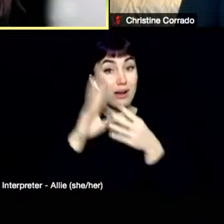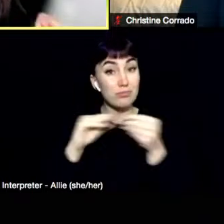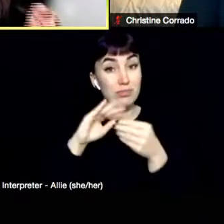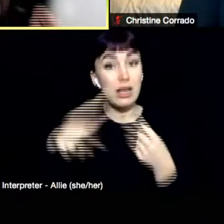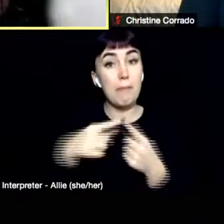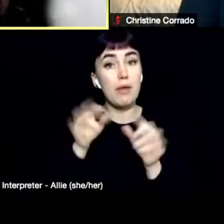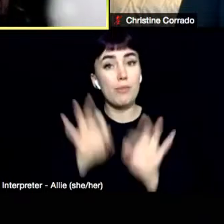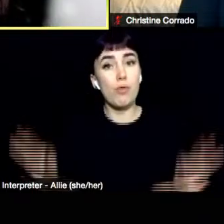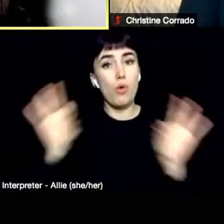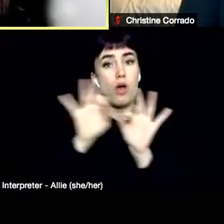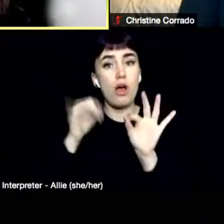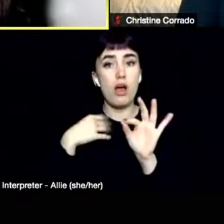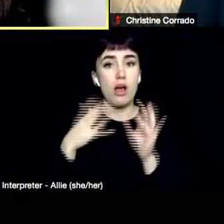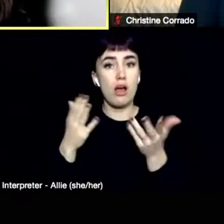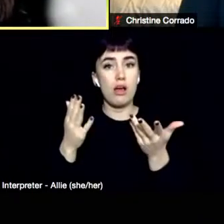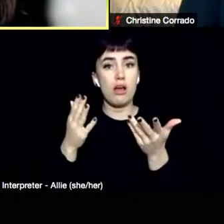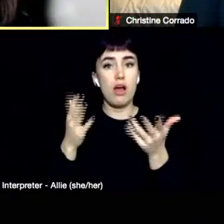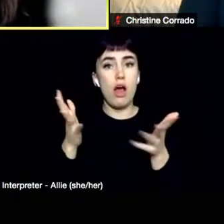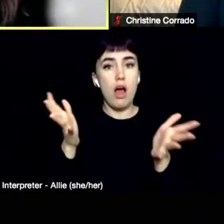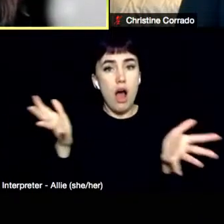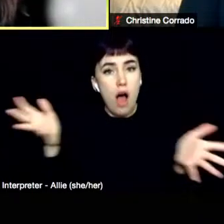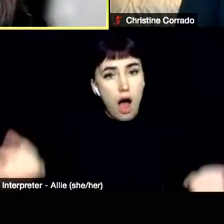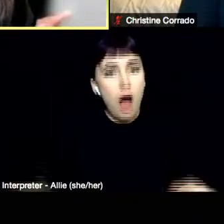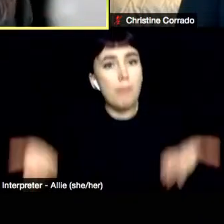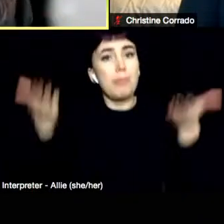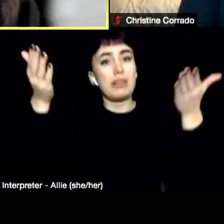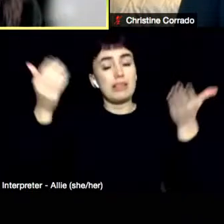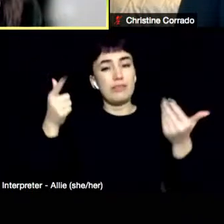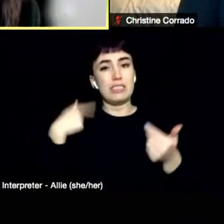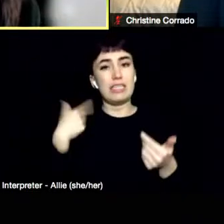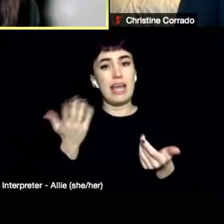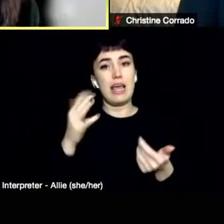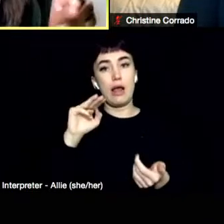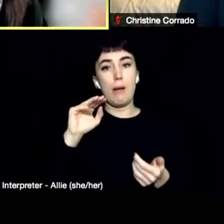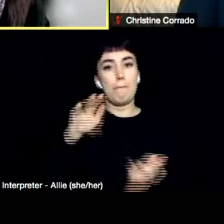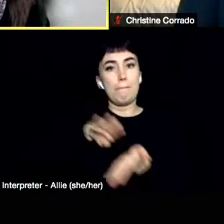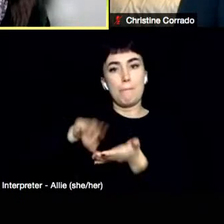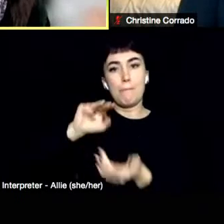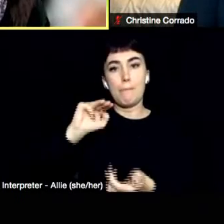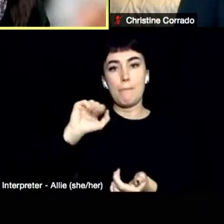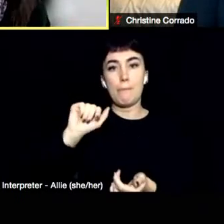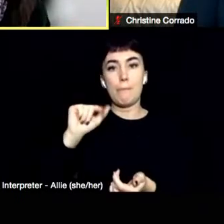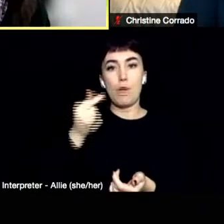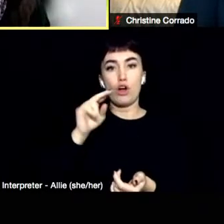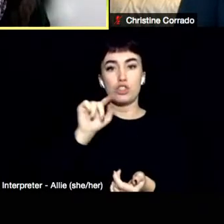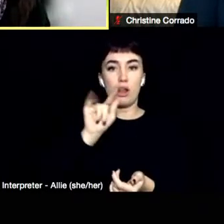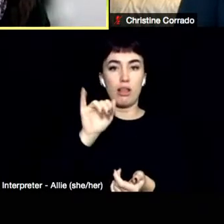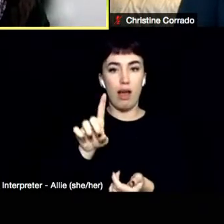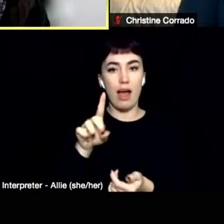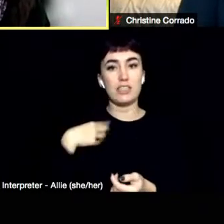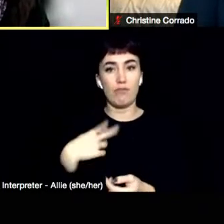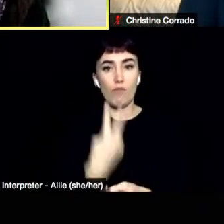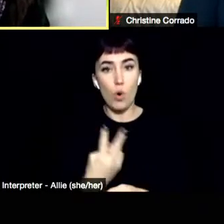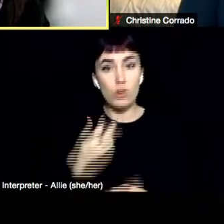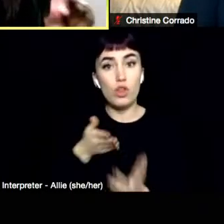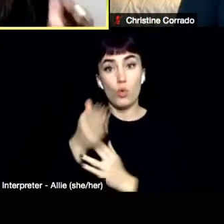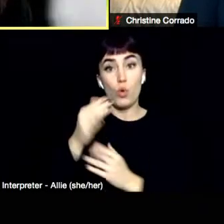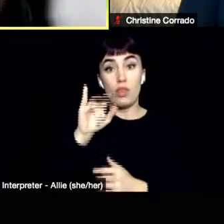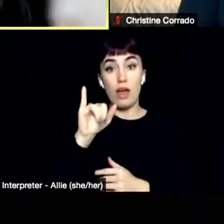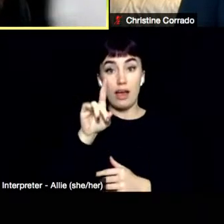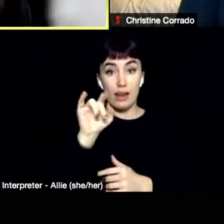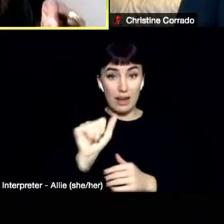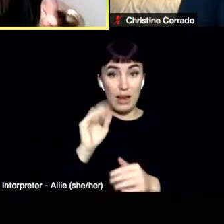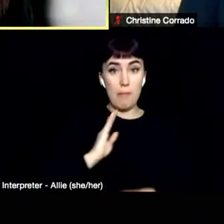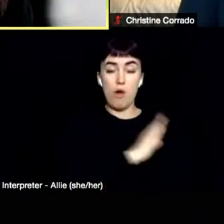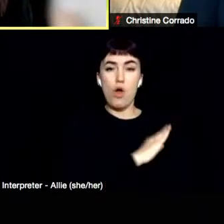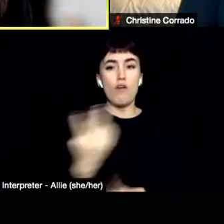importance of uplifting marginalized voices through the idea board. I spoke of the importance of viewing town policy through